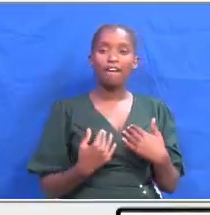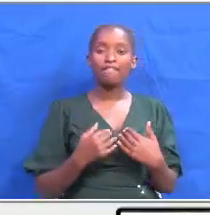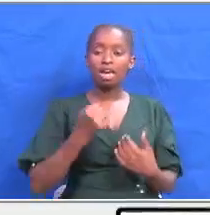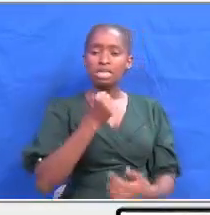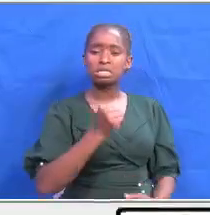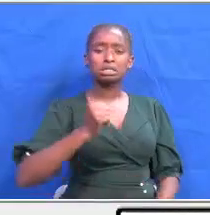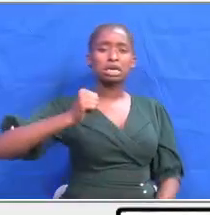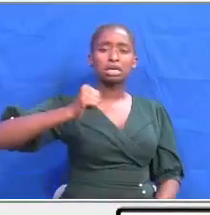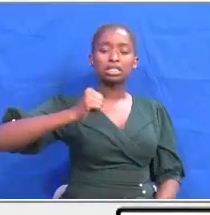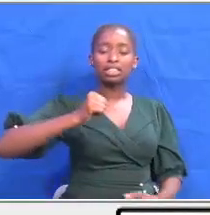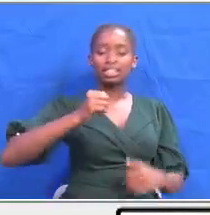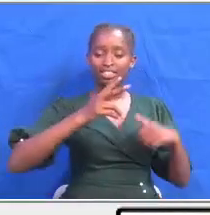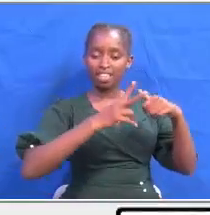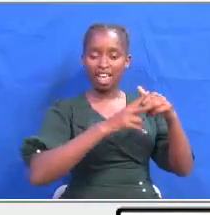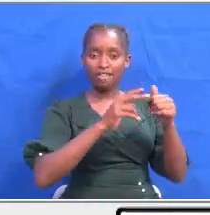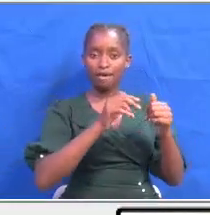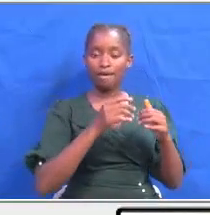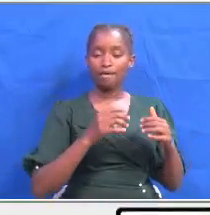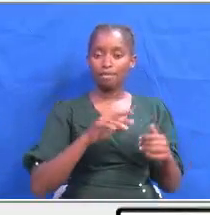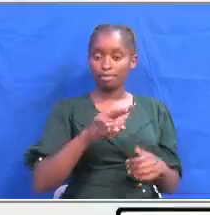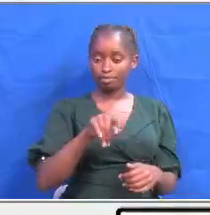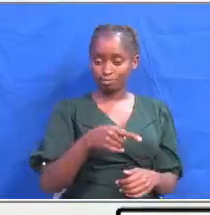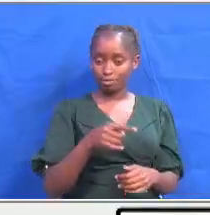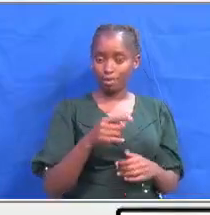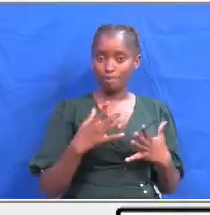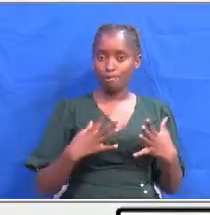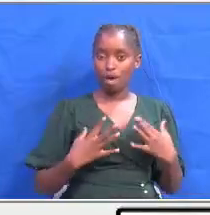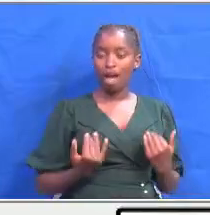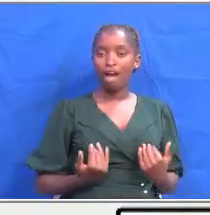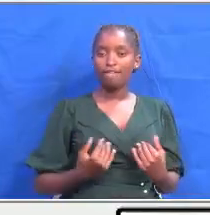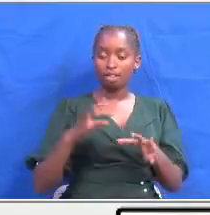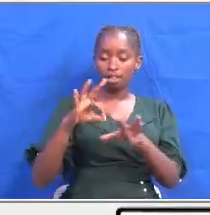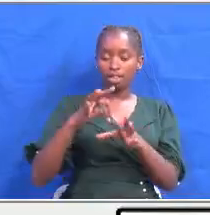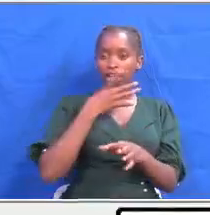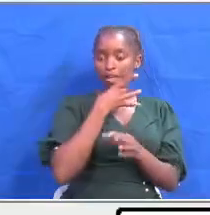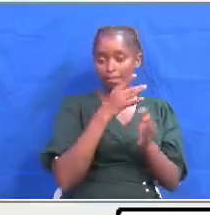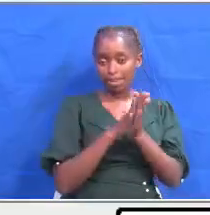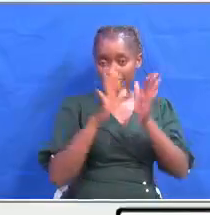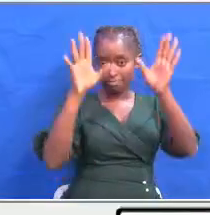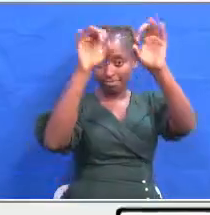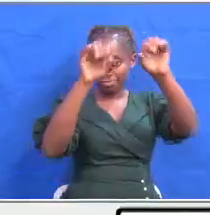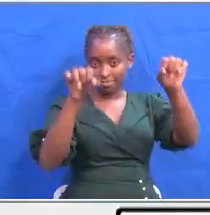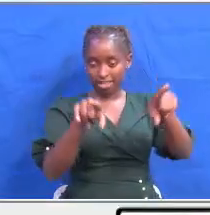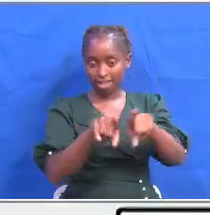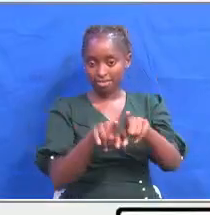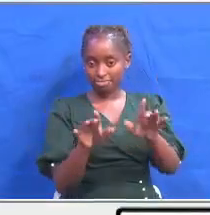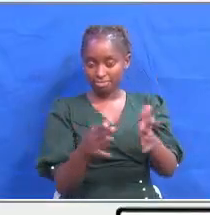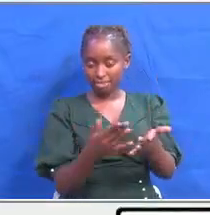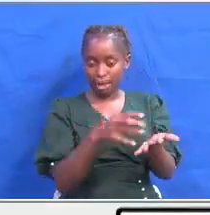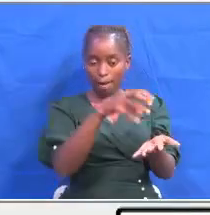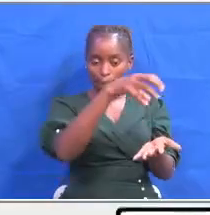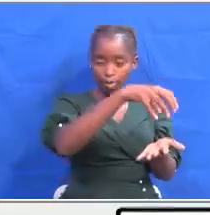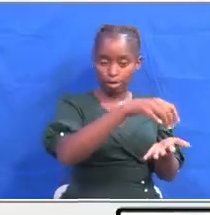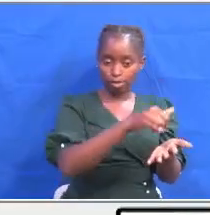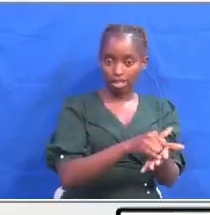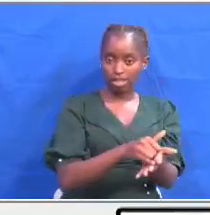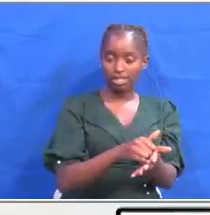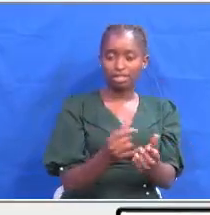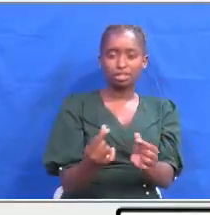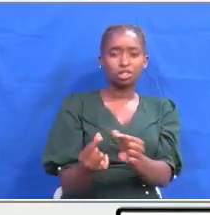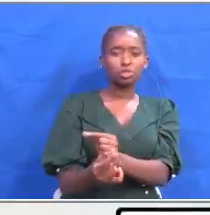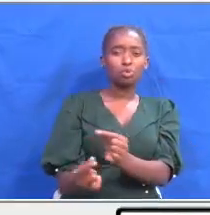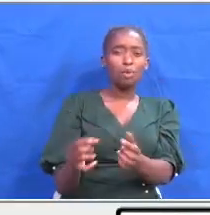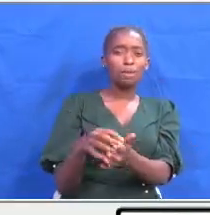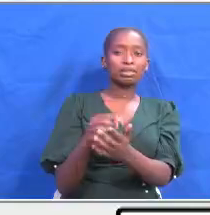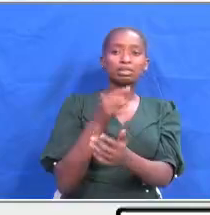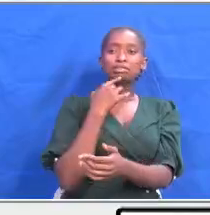7 people actually elected him and the president as the presidency. So it's not a small matter to